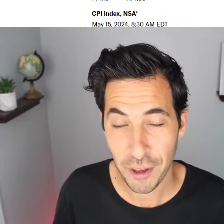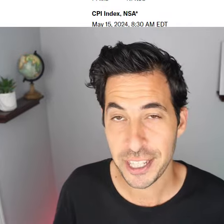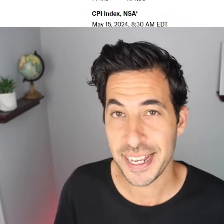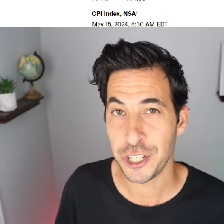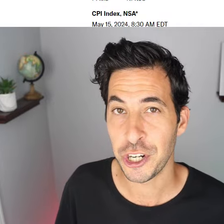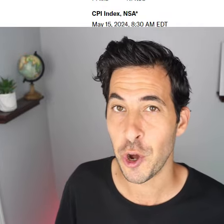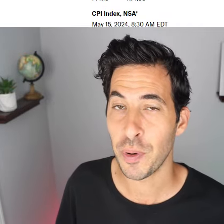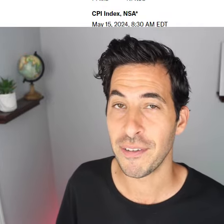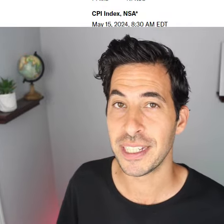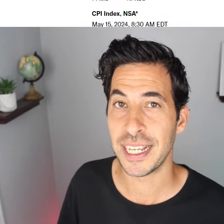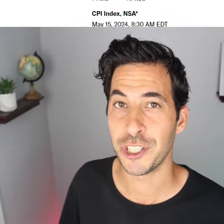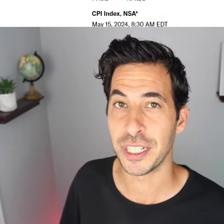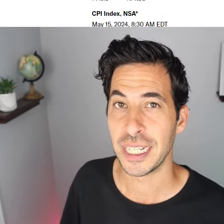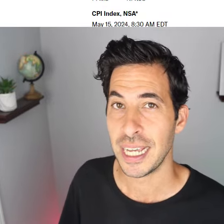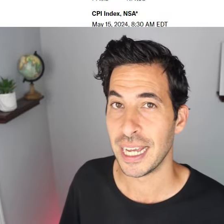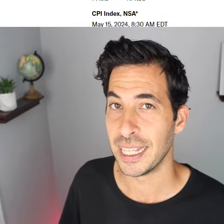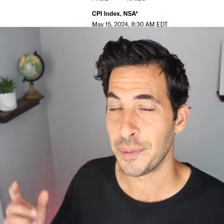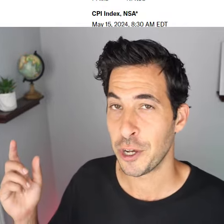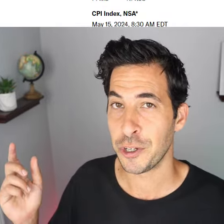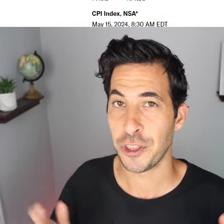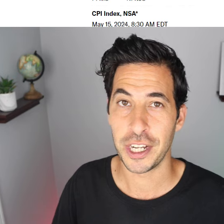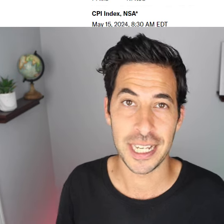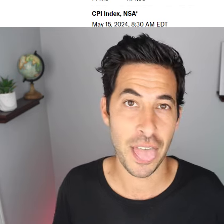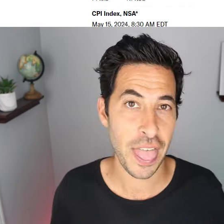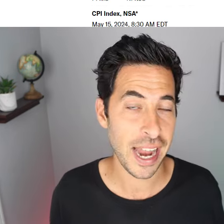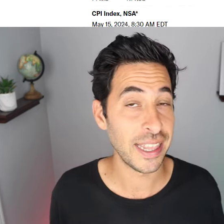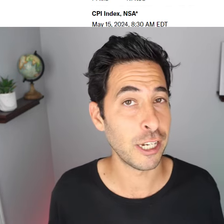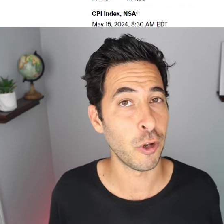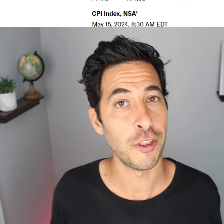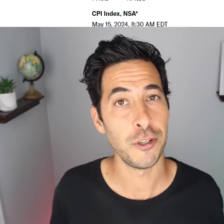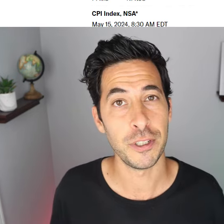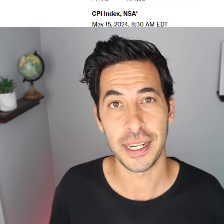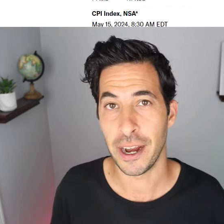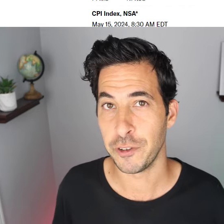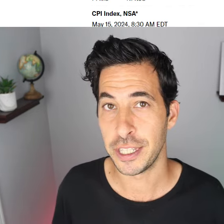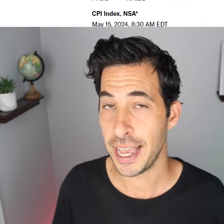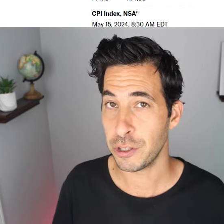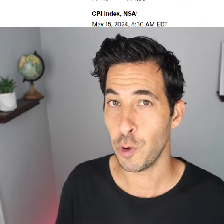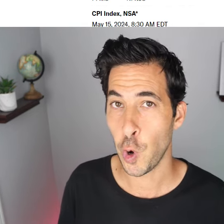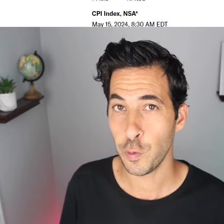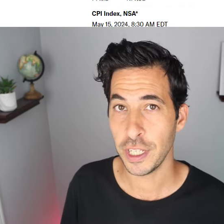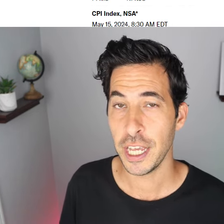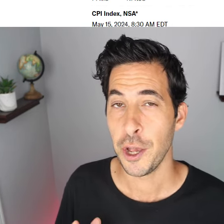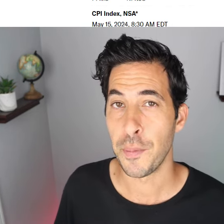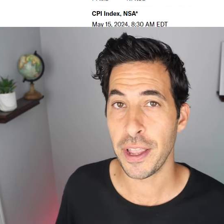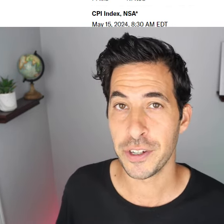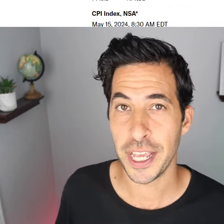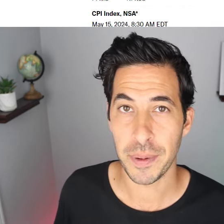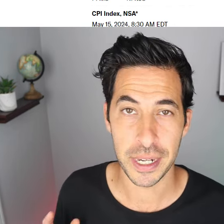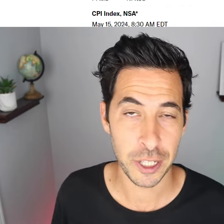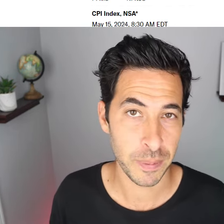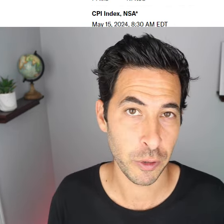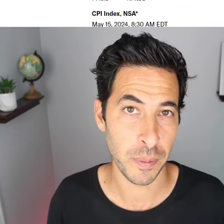thoughts? Privatization, no privatization? Let me know your thoughts on that. And that is all the news that I have for you today to hopefully brighten